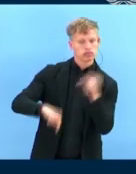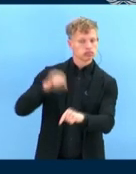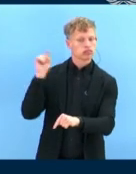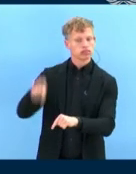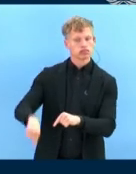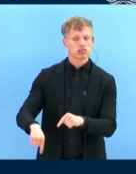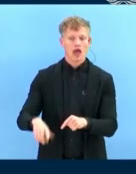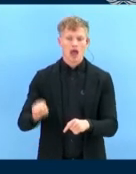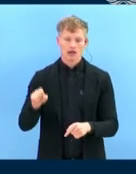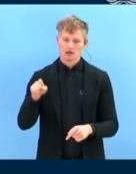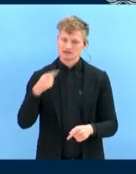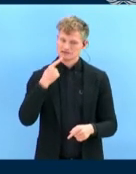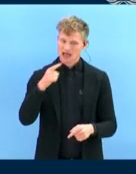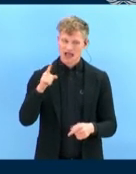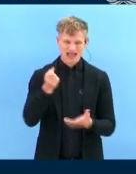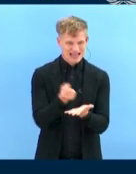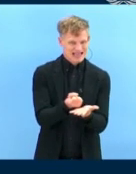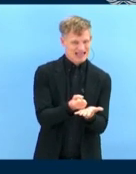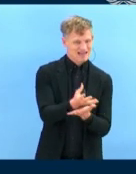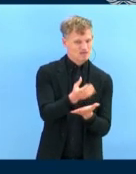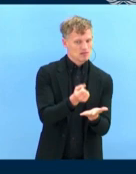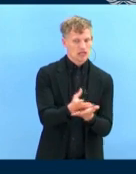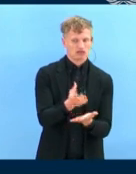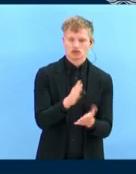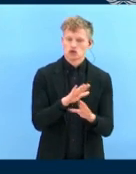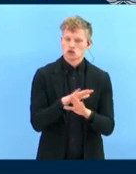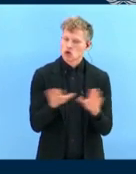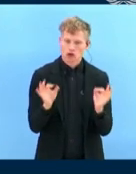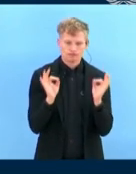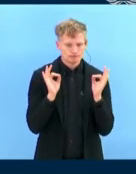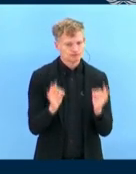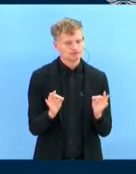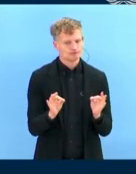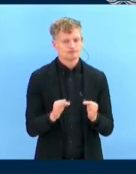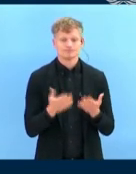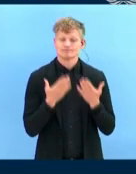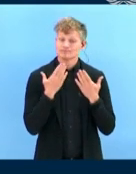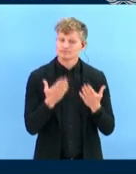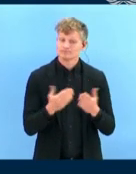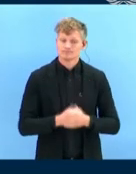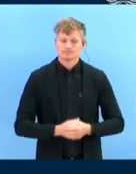and referring to the information that are not authentic. Thank you very much.